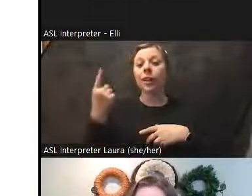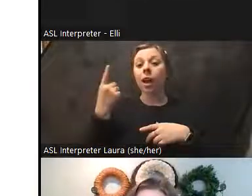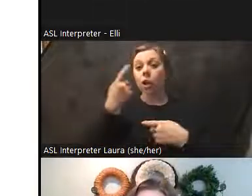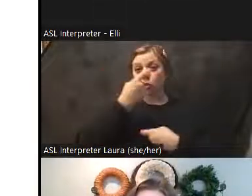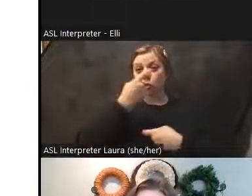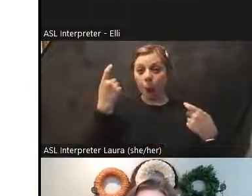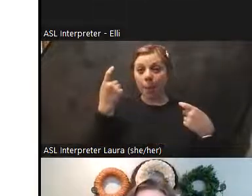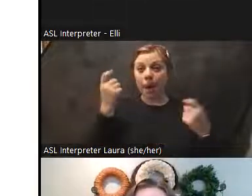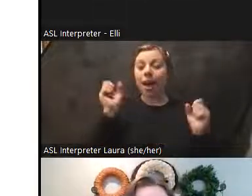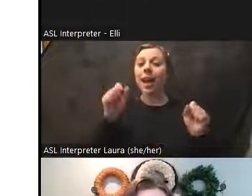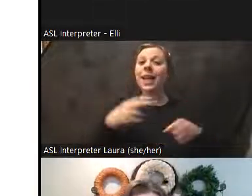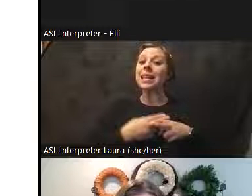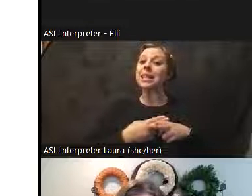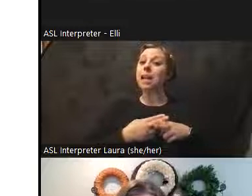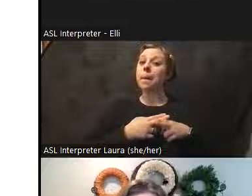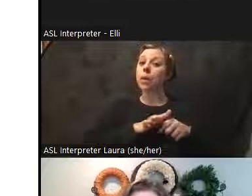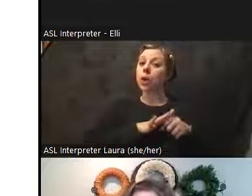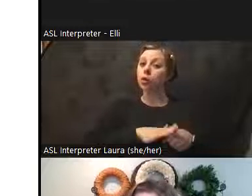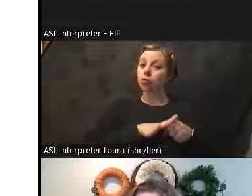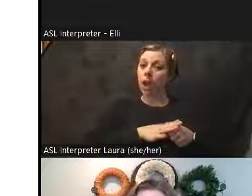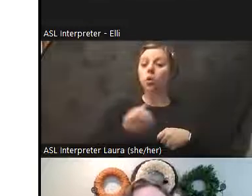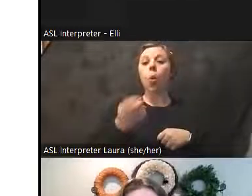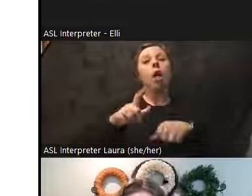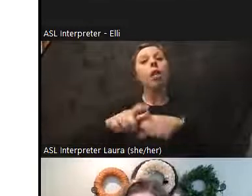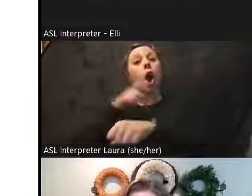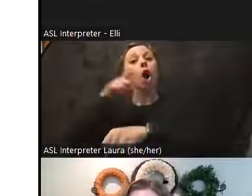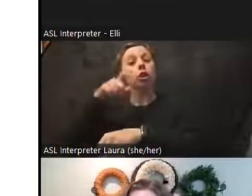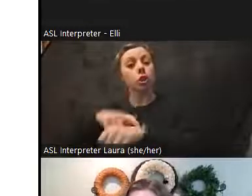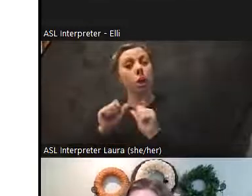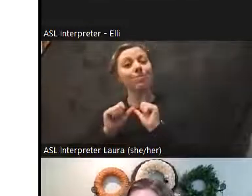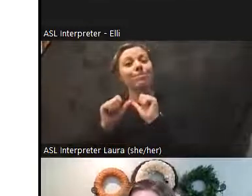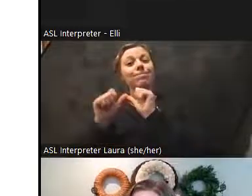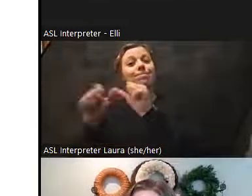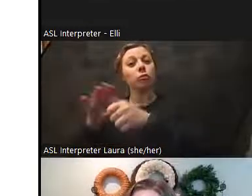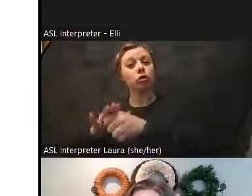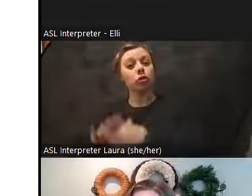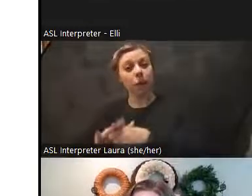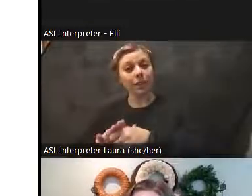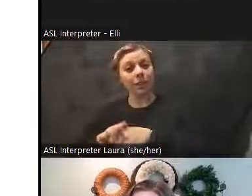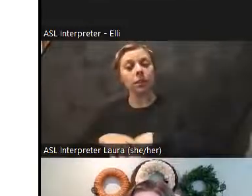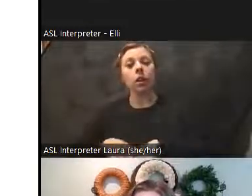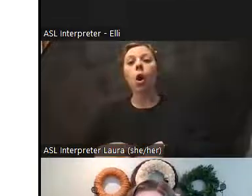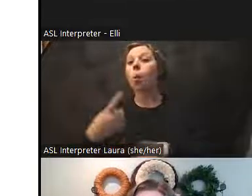long-term impacts. One of those long-term impacts could be a PTSD diagnosis.